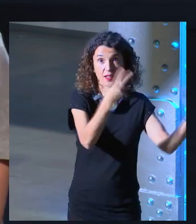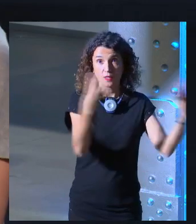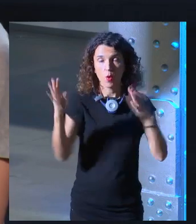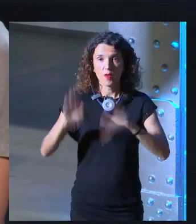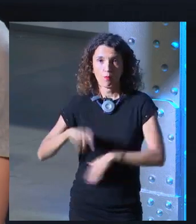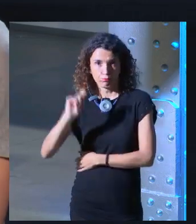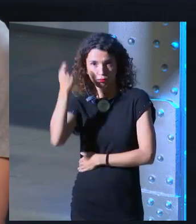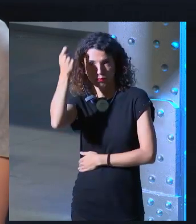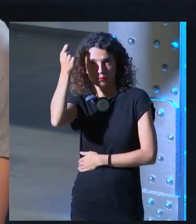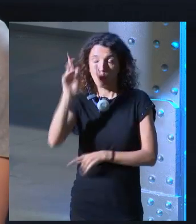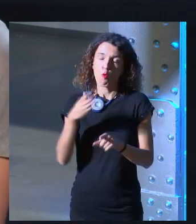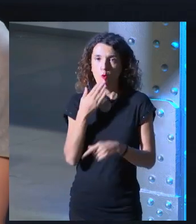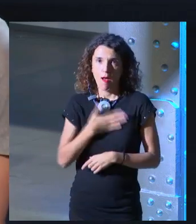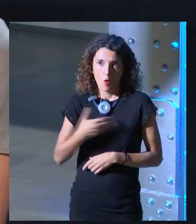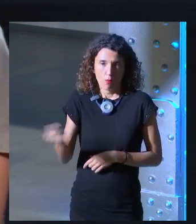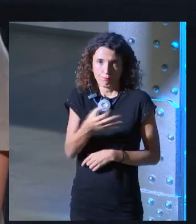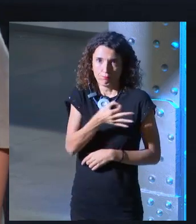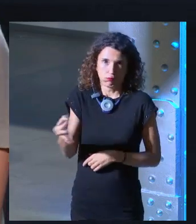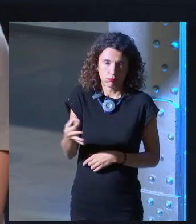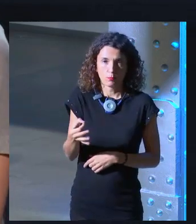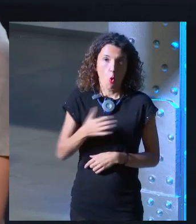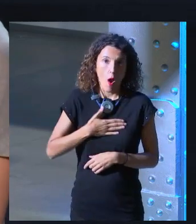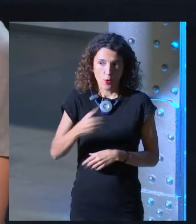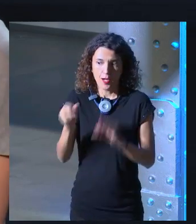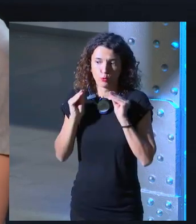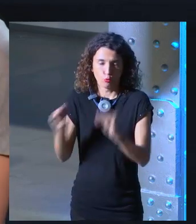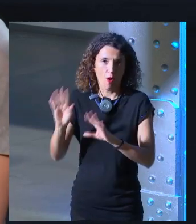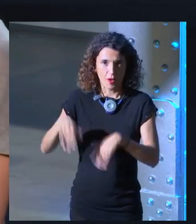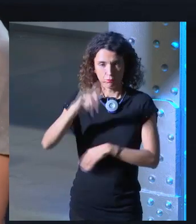made it. She was finally her own hero.